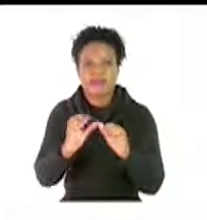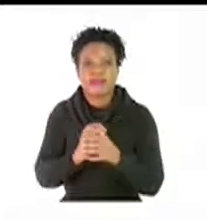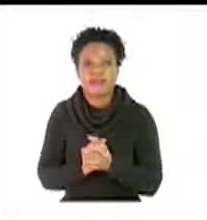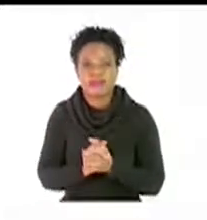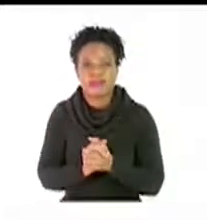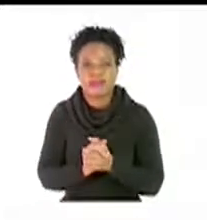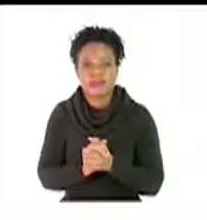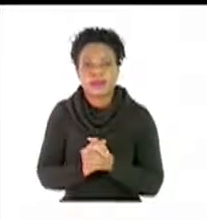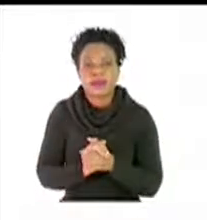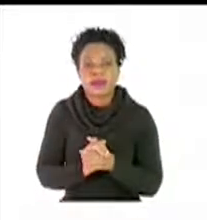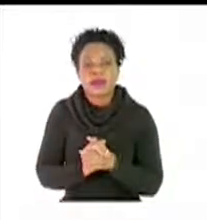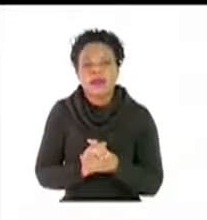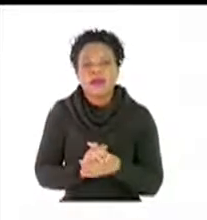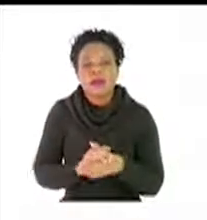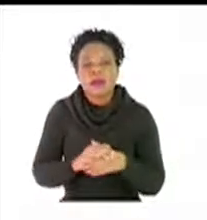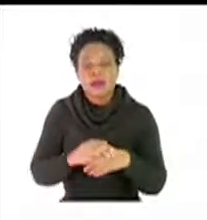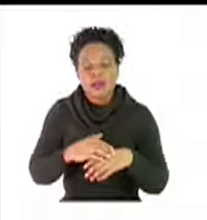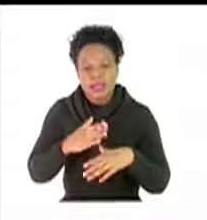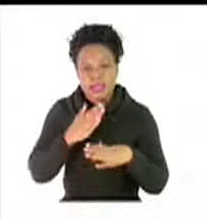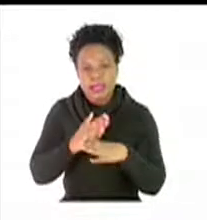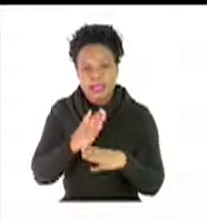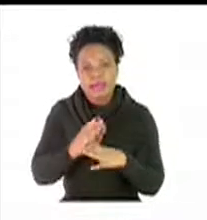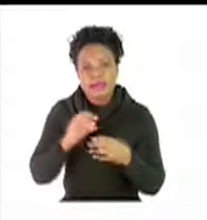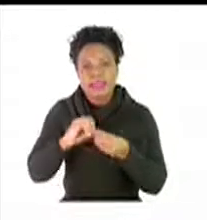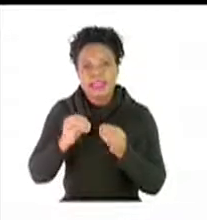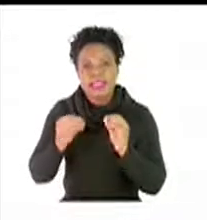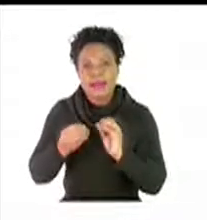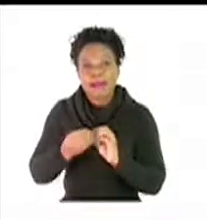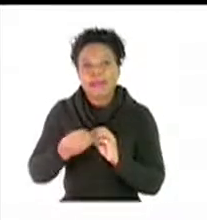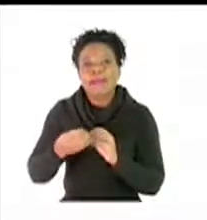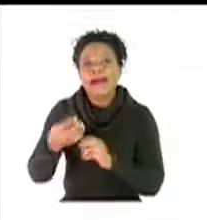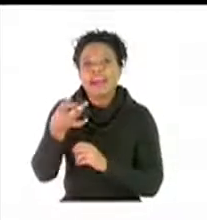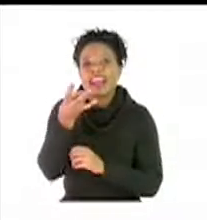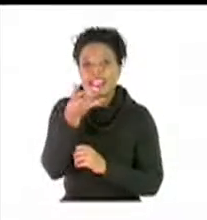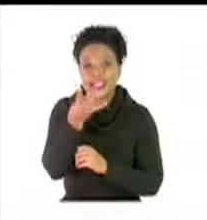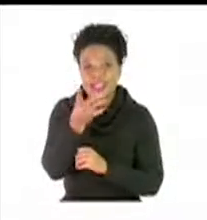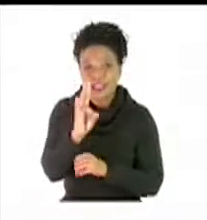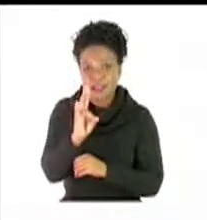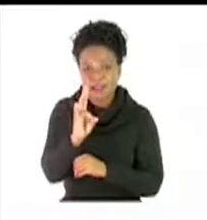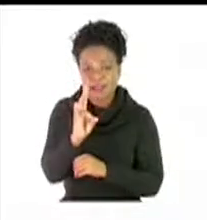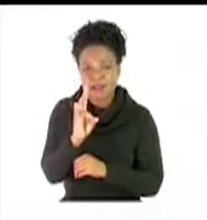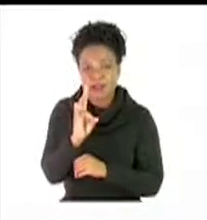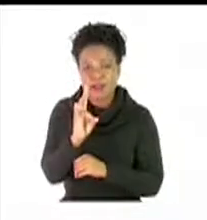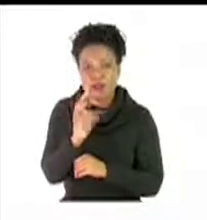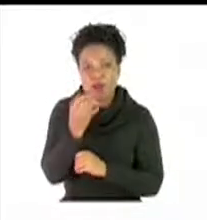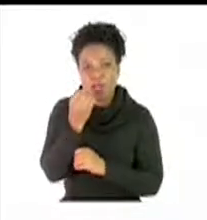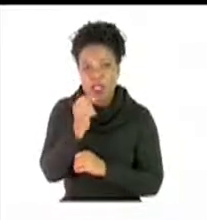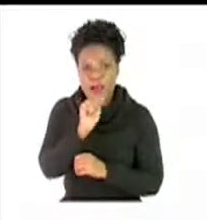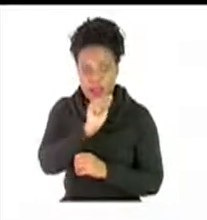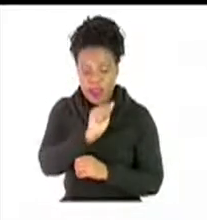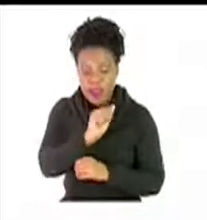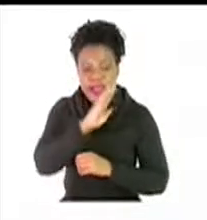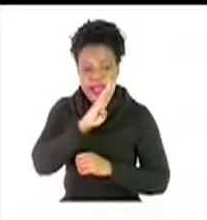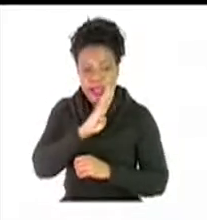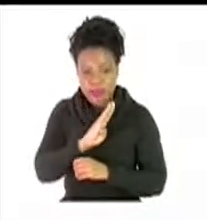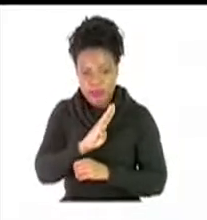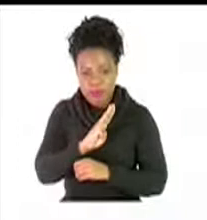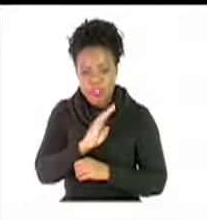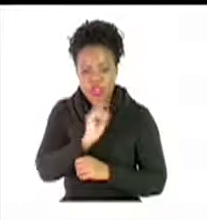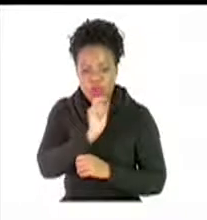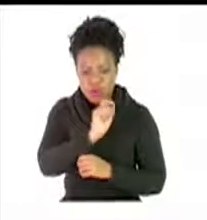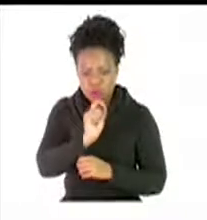activity 7, which reads, change the underlined words to diminutives